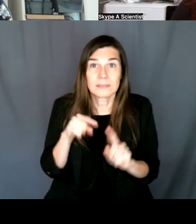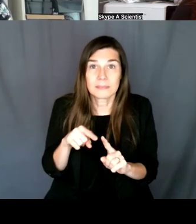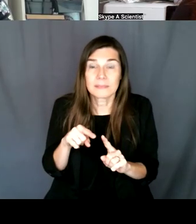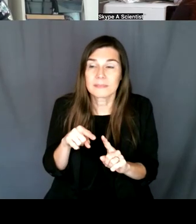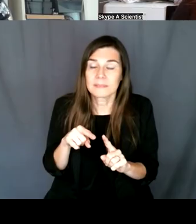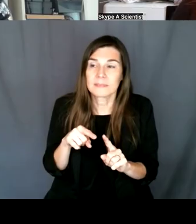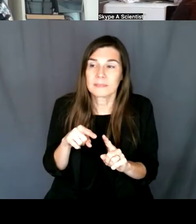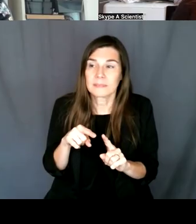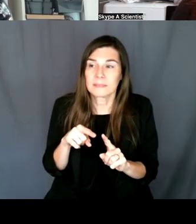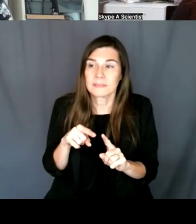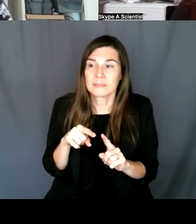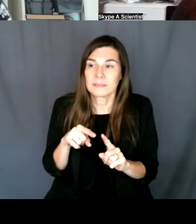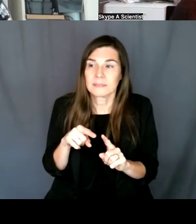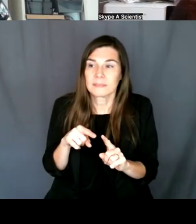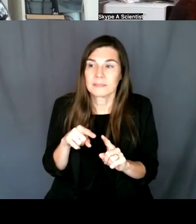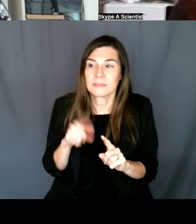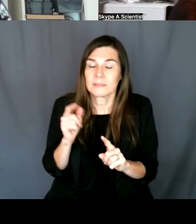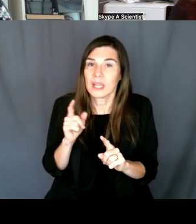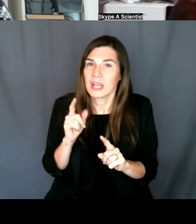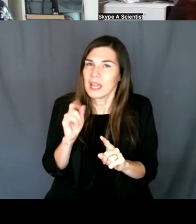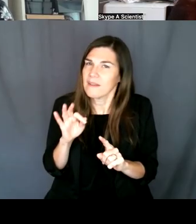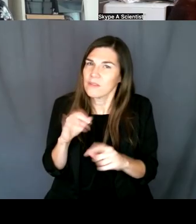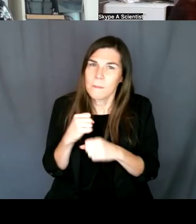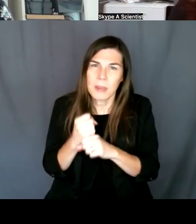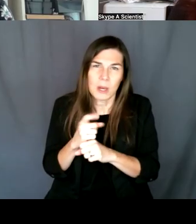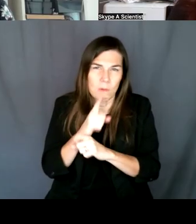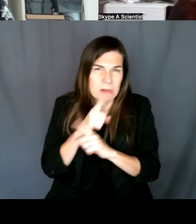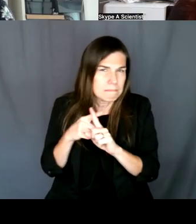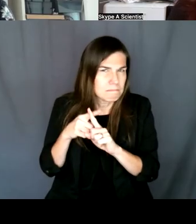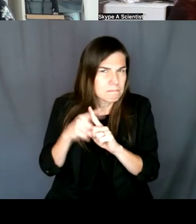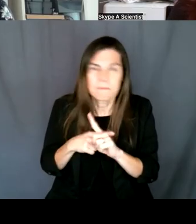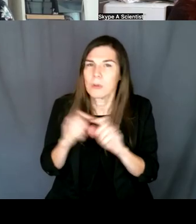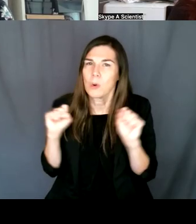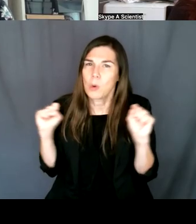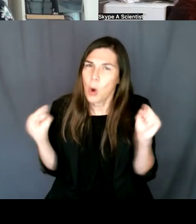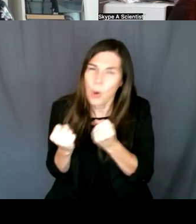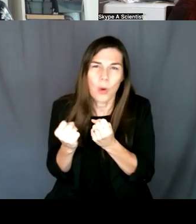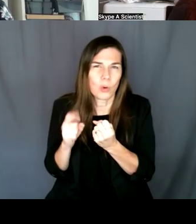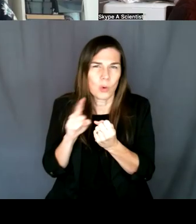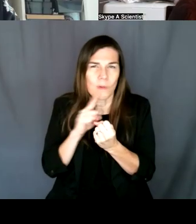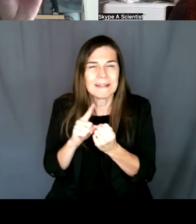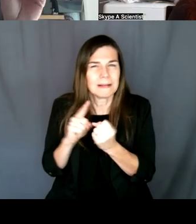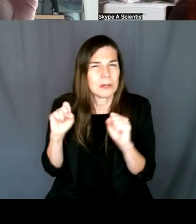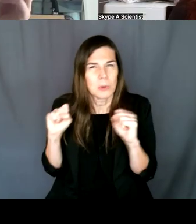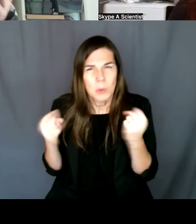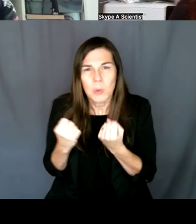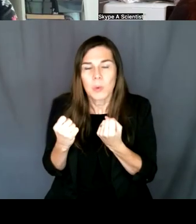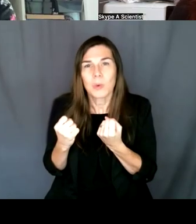when you make them really, really cold, really, really, really cold, then it will behave